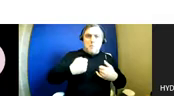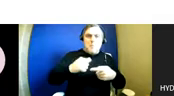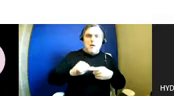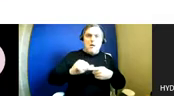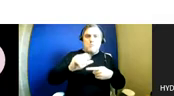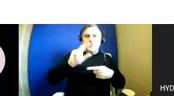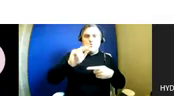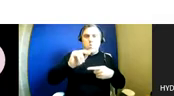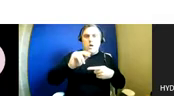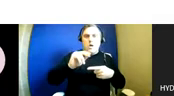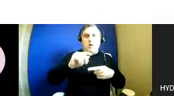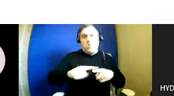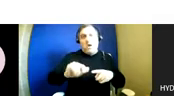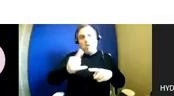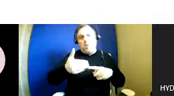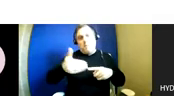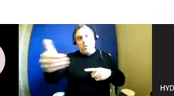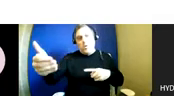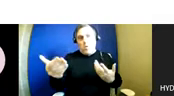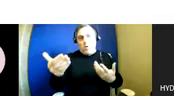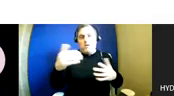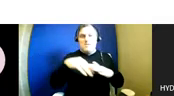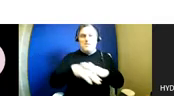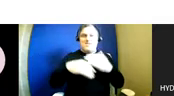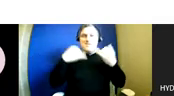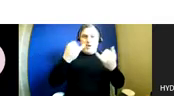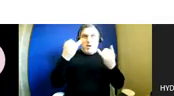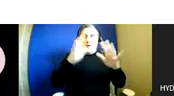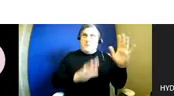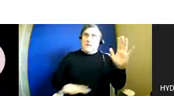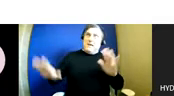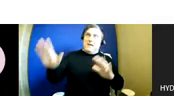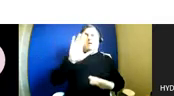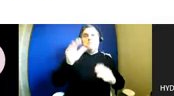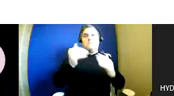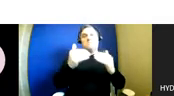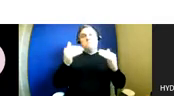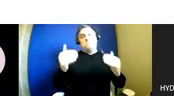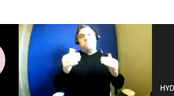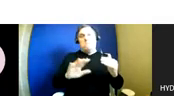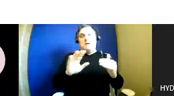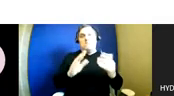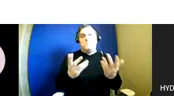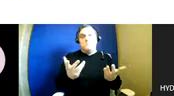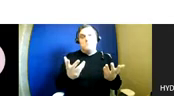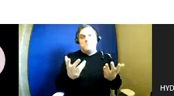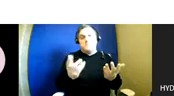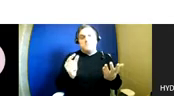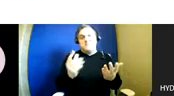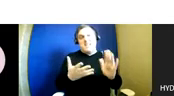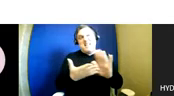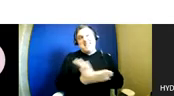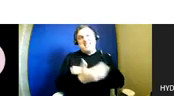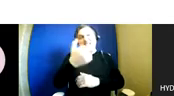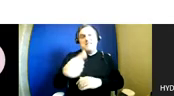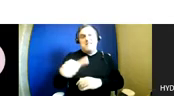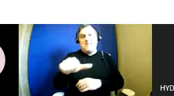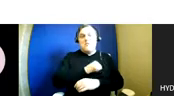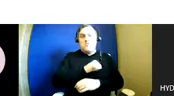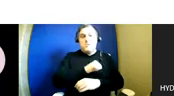weeks or longer. So for Derbyshire at the moment, that equates to just under